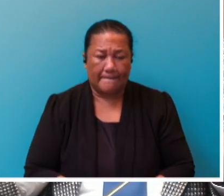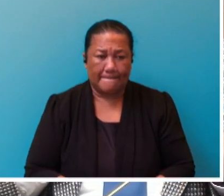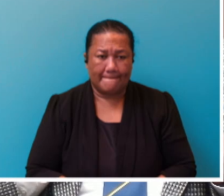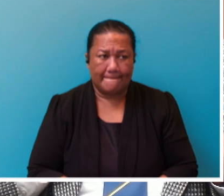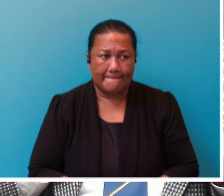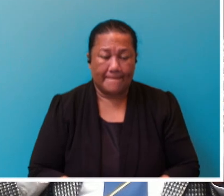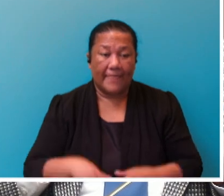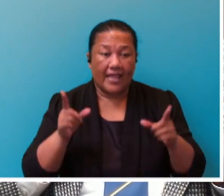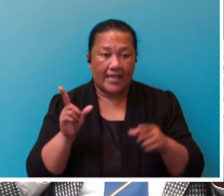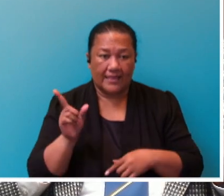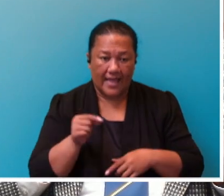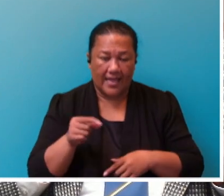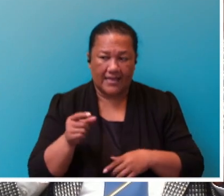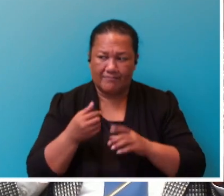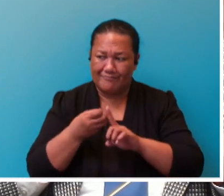done in the previous government's